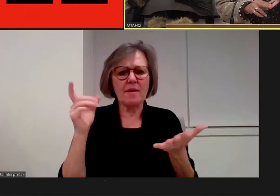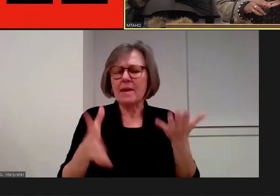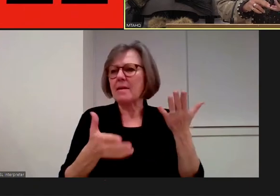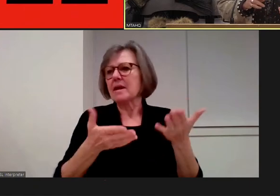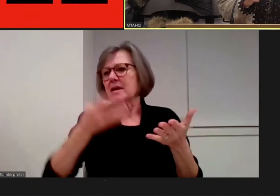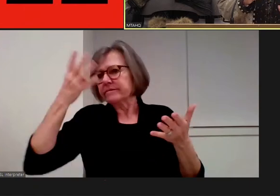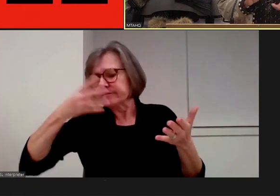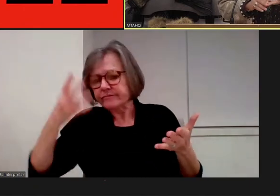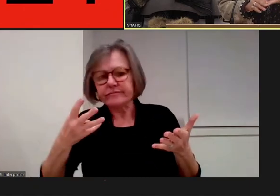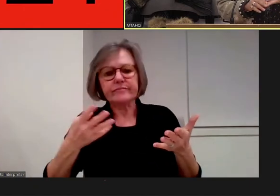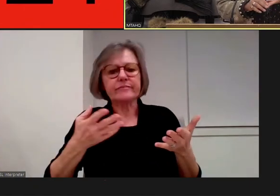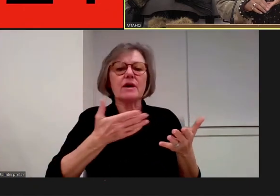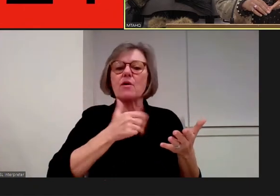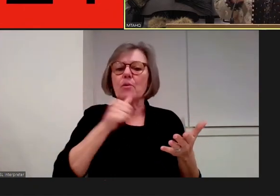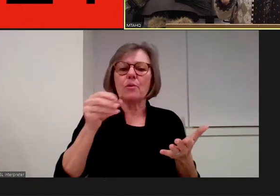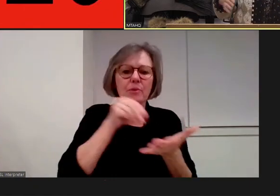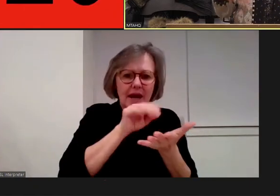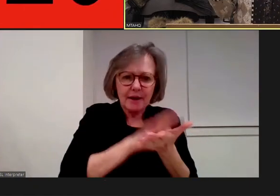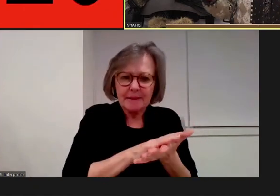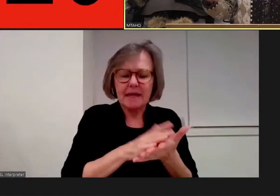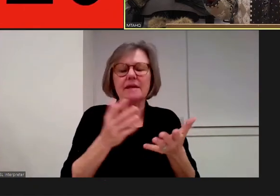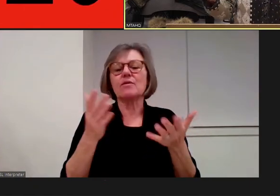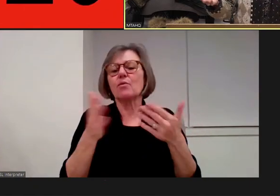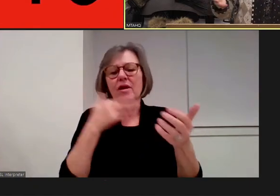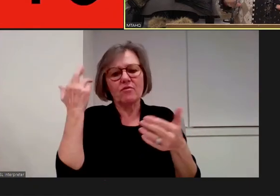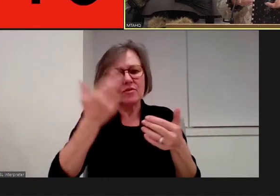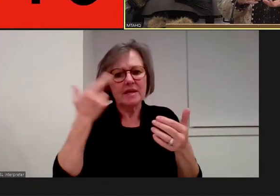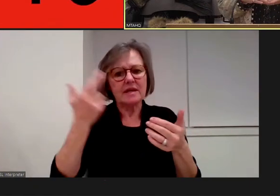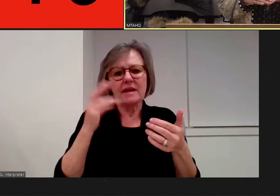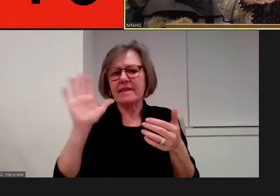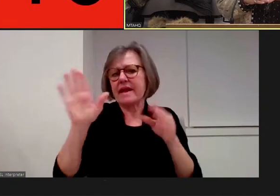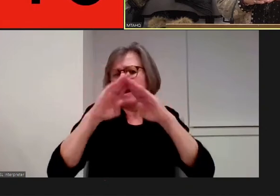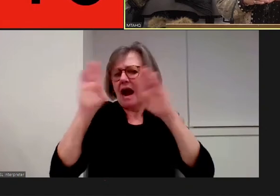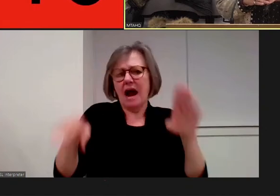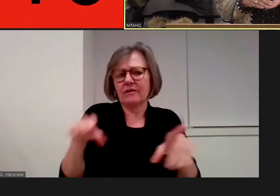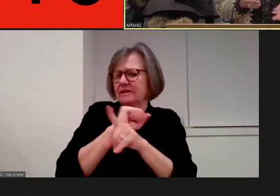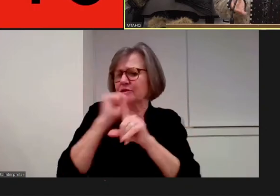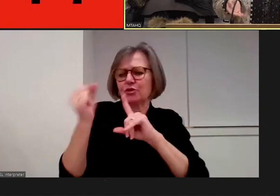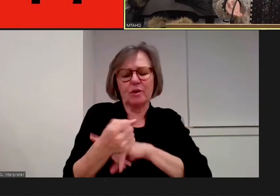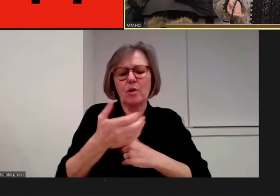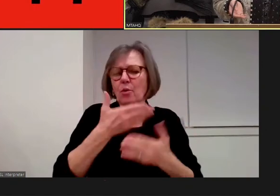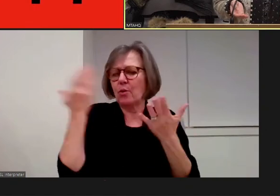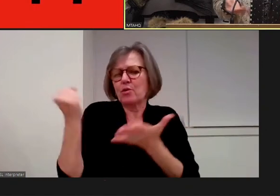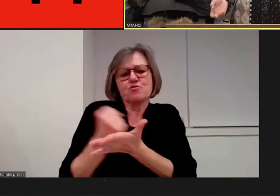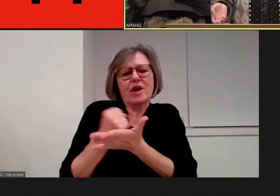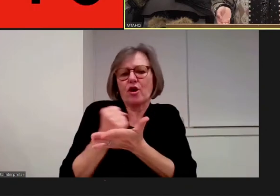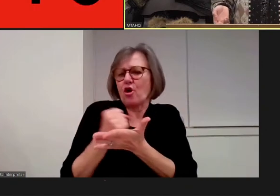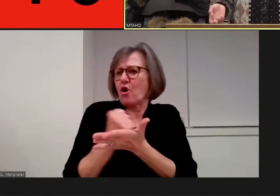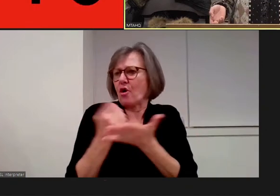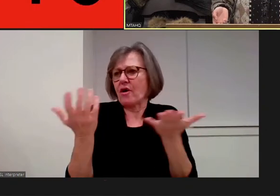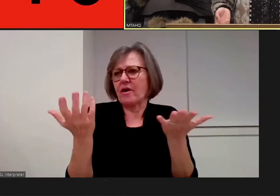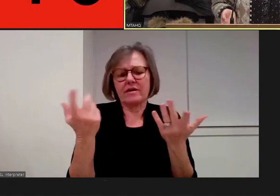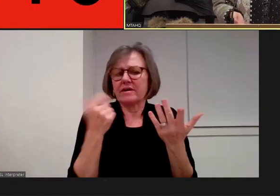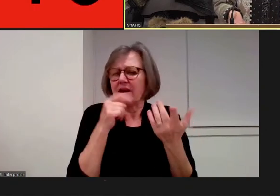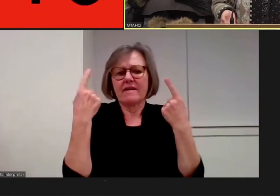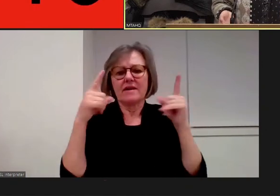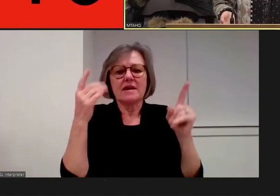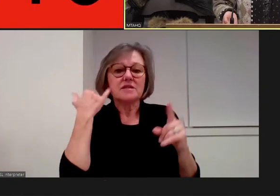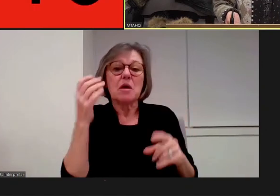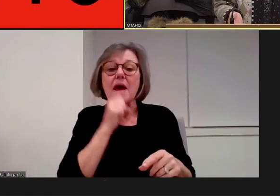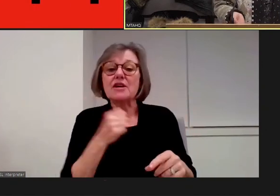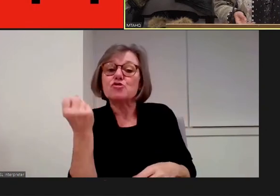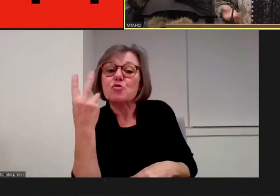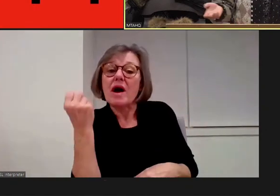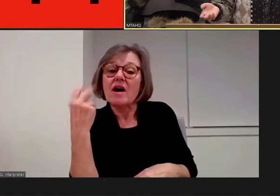immigration status or, you know, like dynamics in their households. And it's just inefficient. Like what if you're like 12 and you need to get on